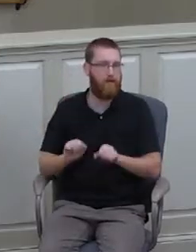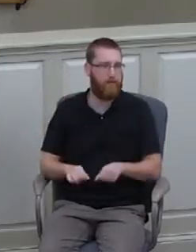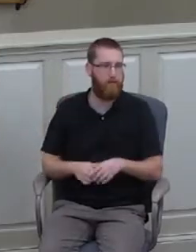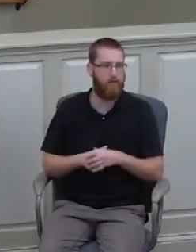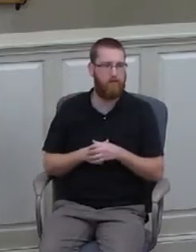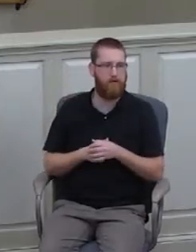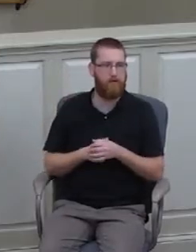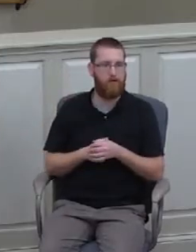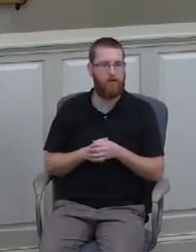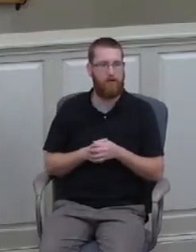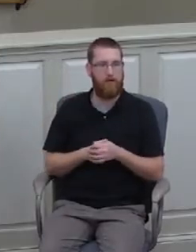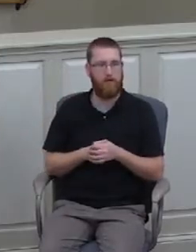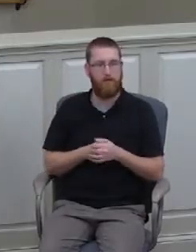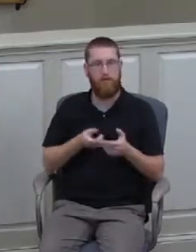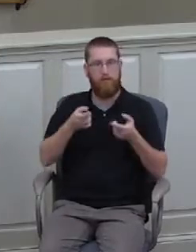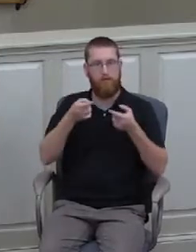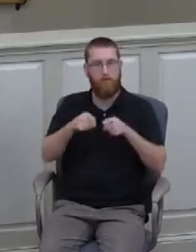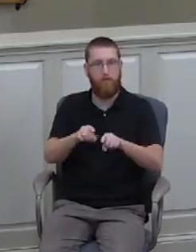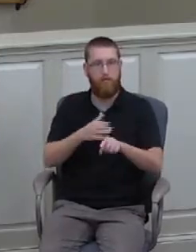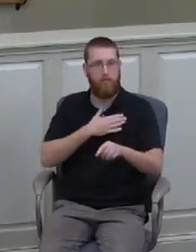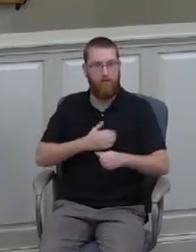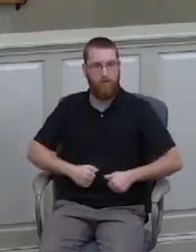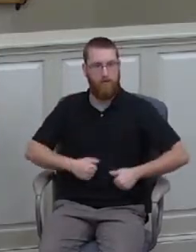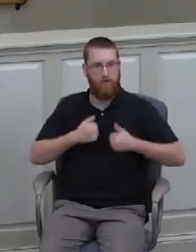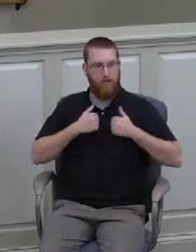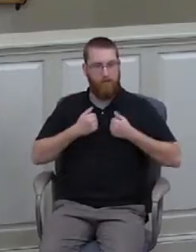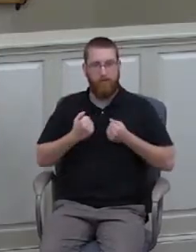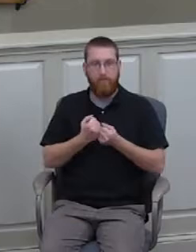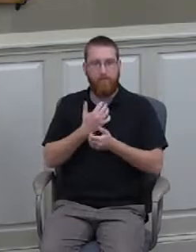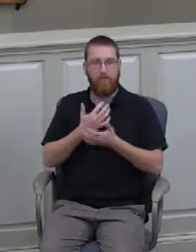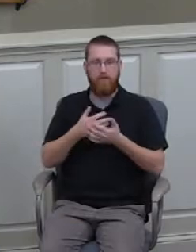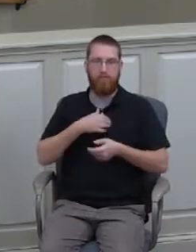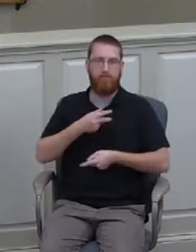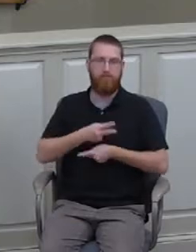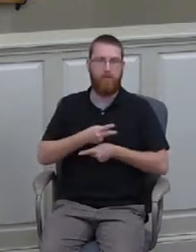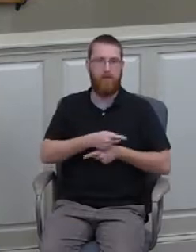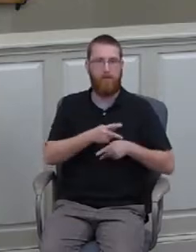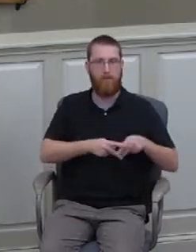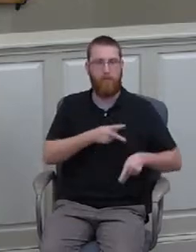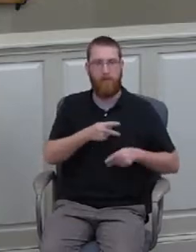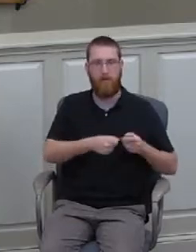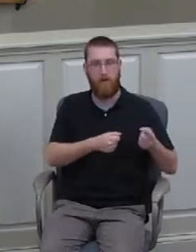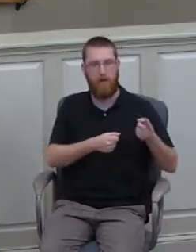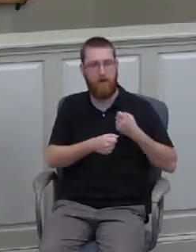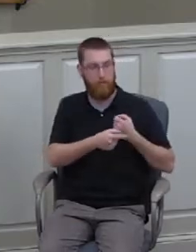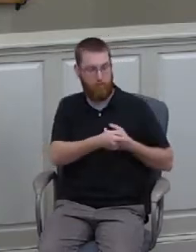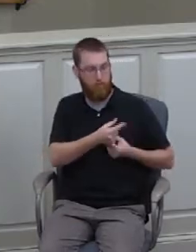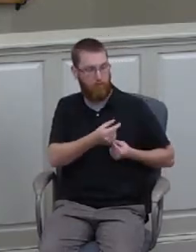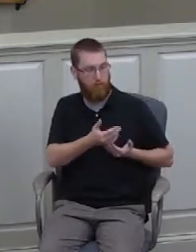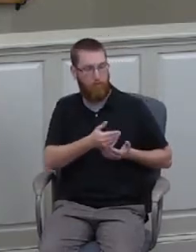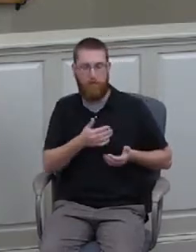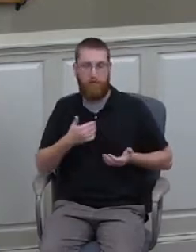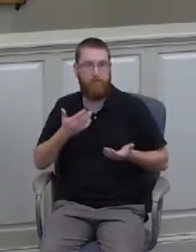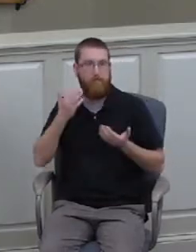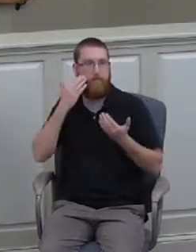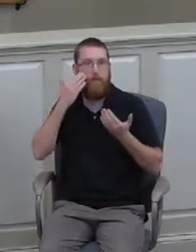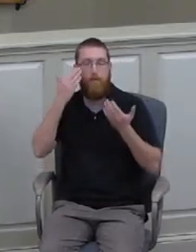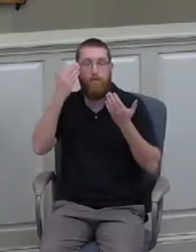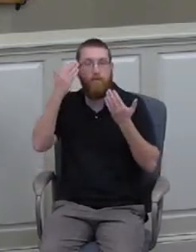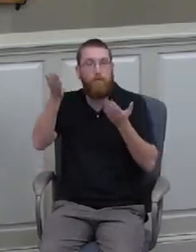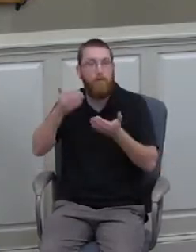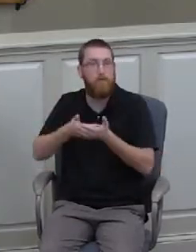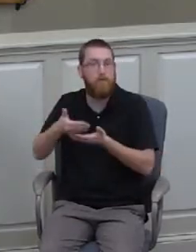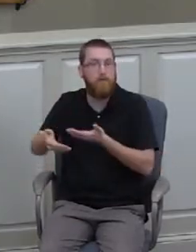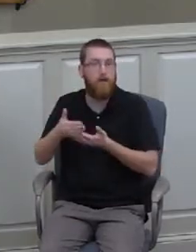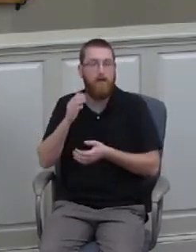and throughout my life and stuff, I always took care of people, and people ask me what I'm going to do. I just really don't know. I just